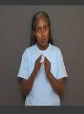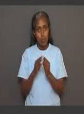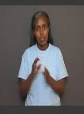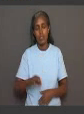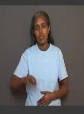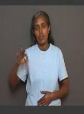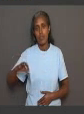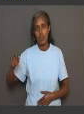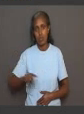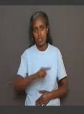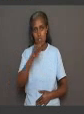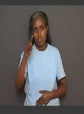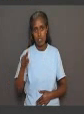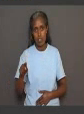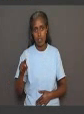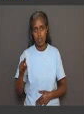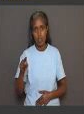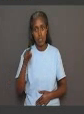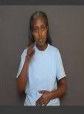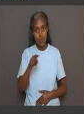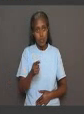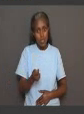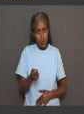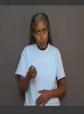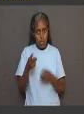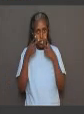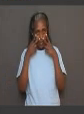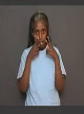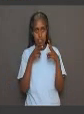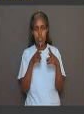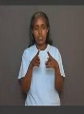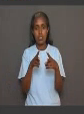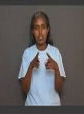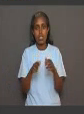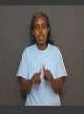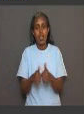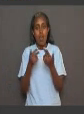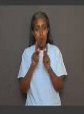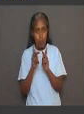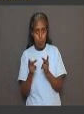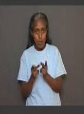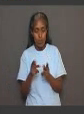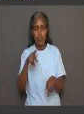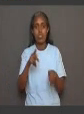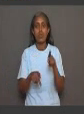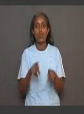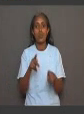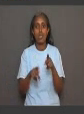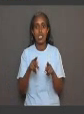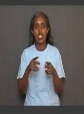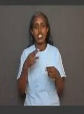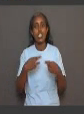In a cumulative frequency curve, you can quickly see how part of